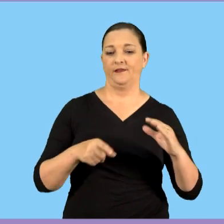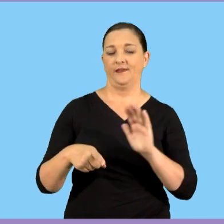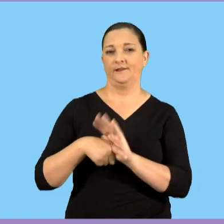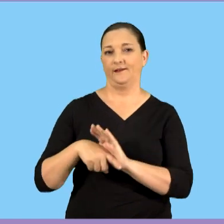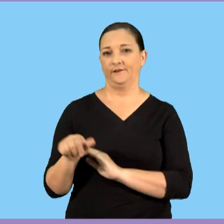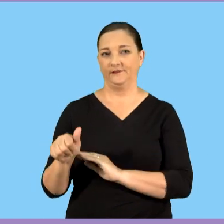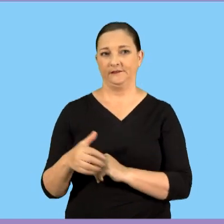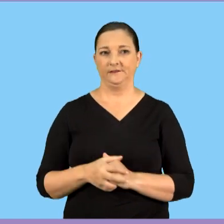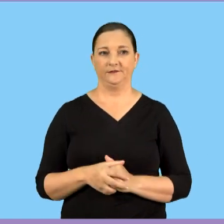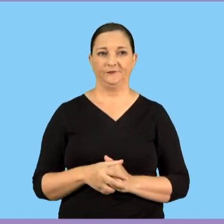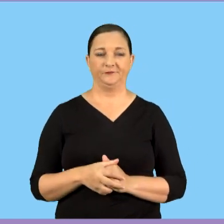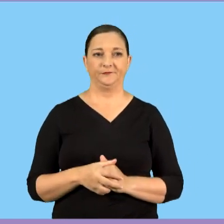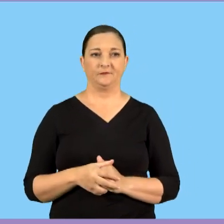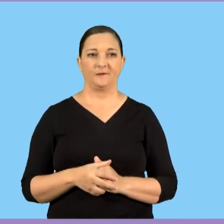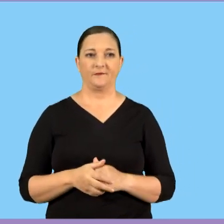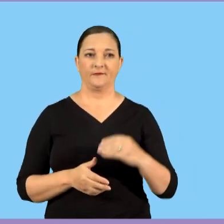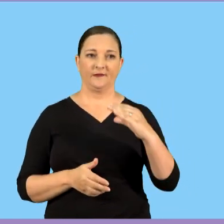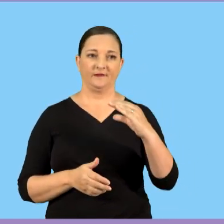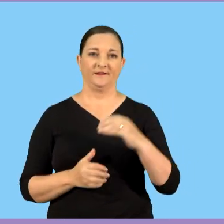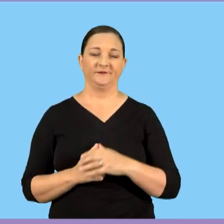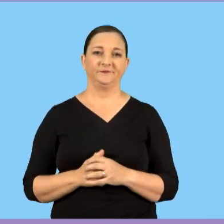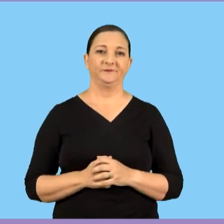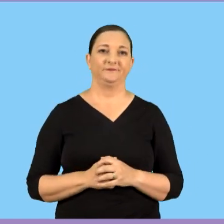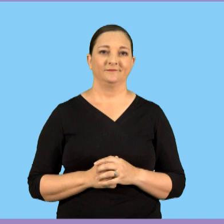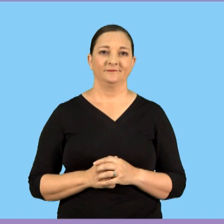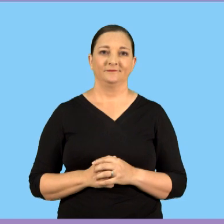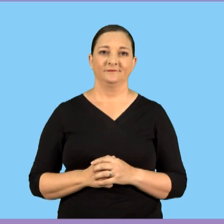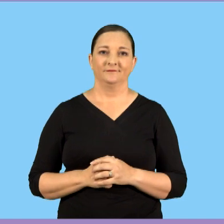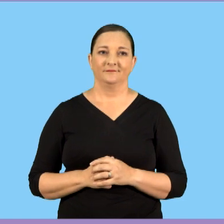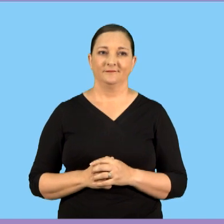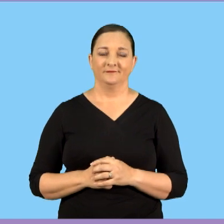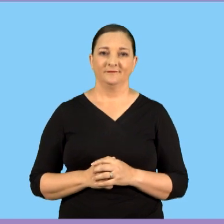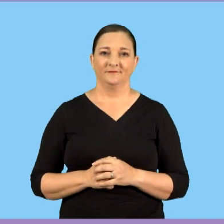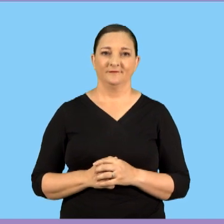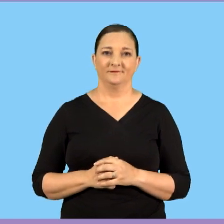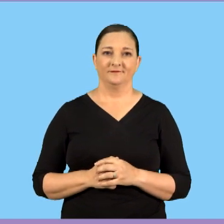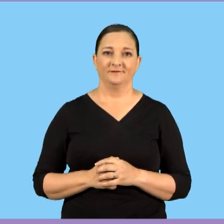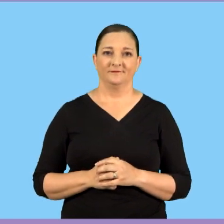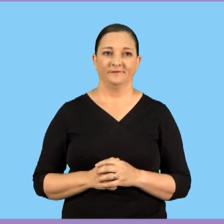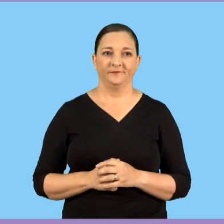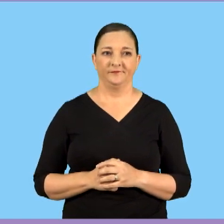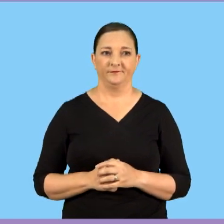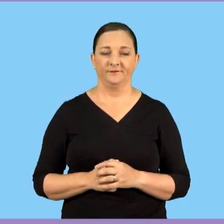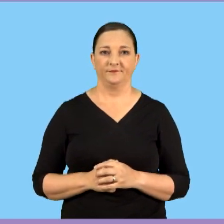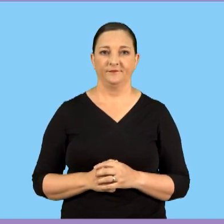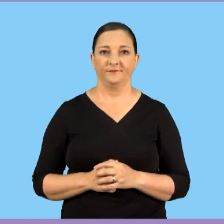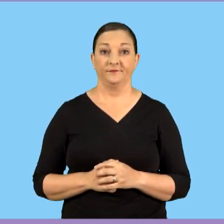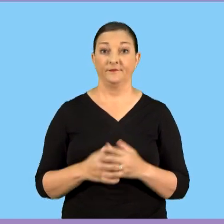that expression above there, -1 plus -6, is smaller than -2 minus 4.